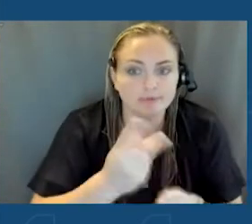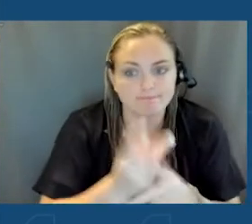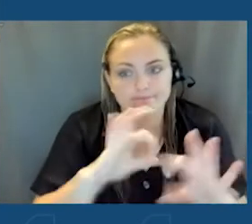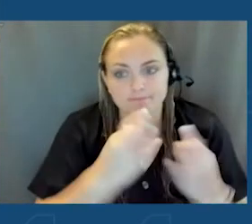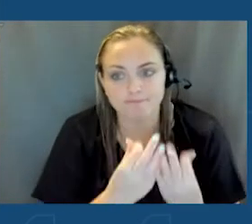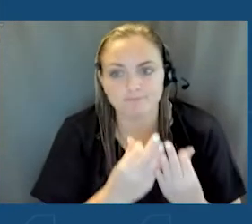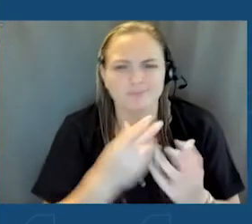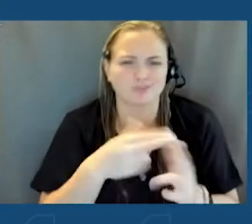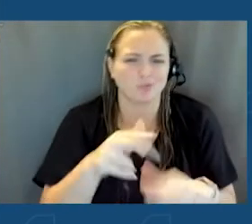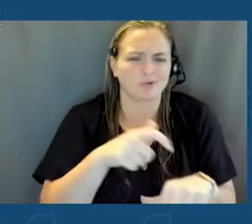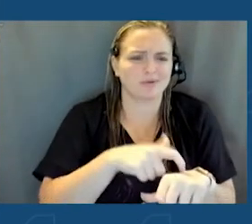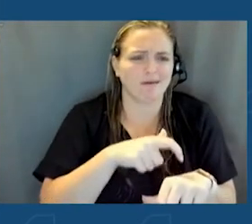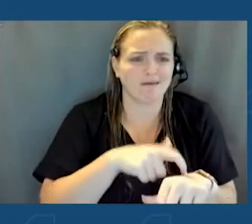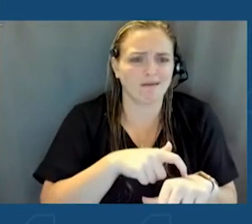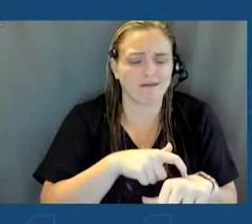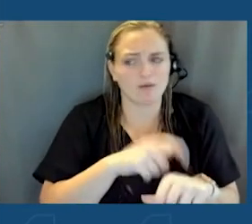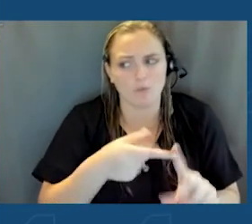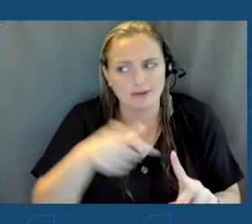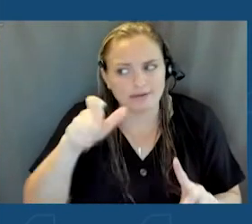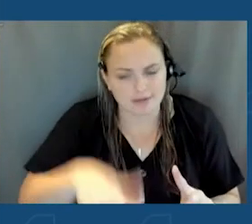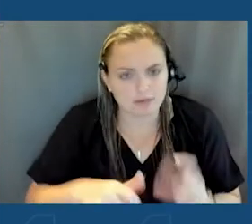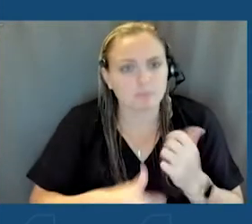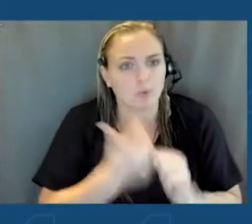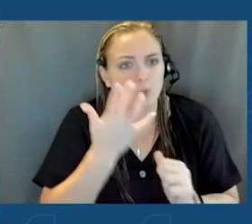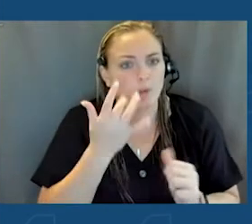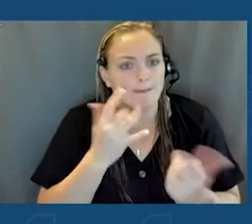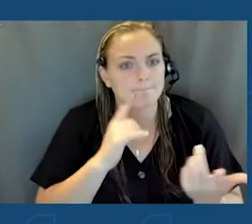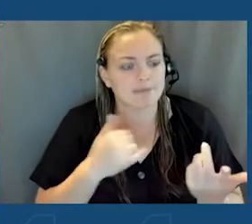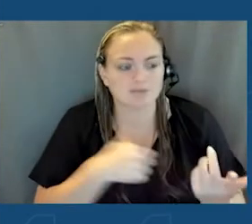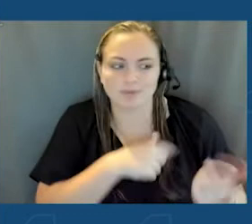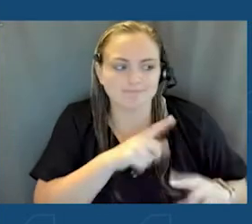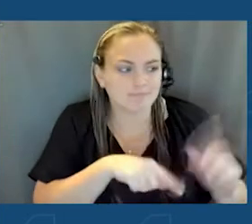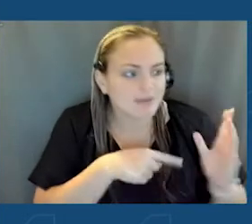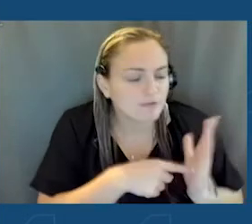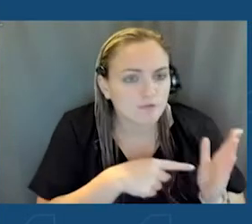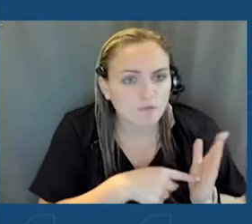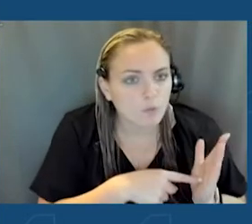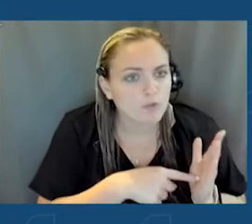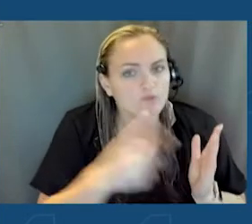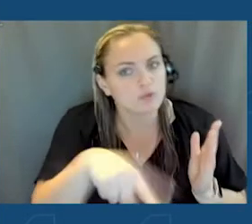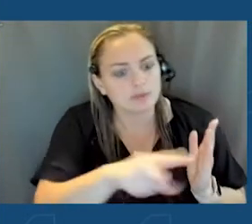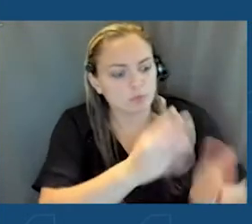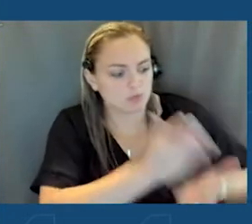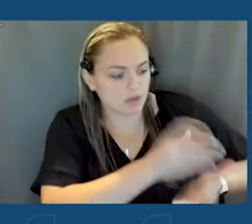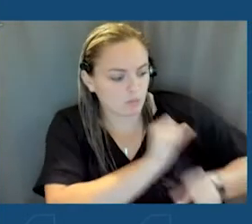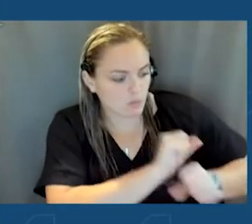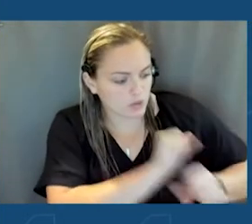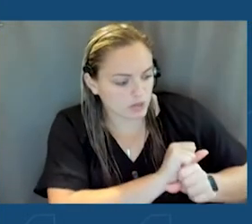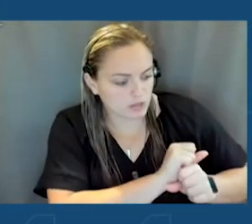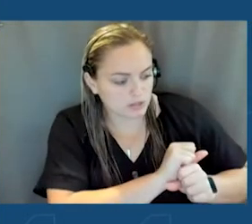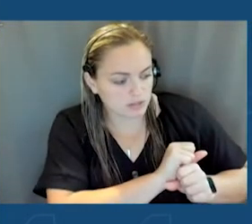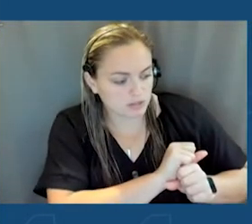short time when they need it, because we cannot afford to lose them in the workplace, but it's also just the right thing to